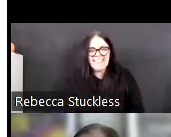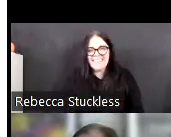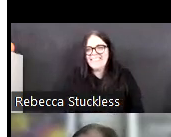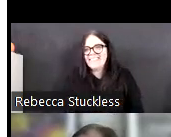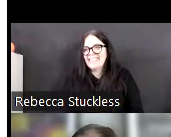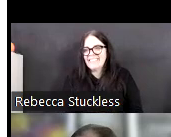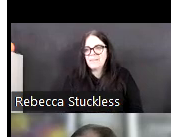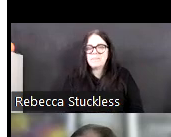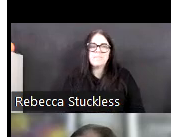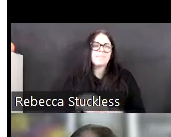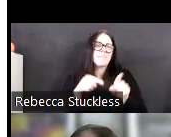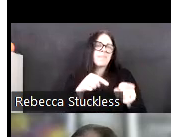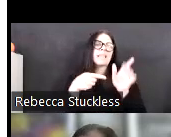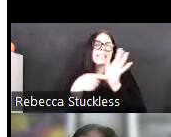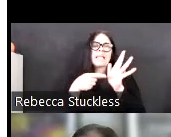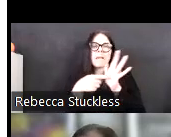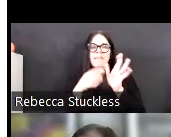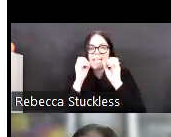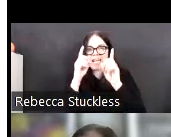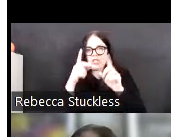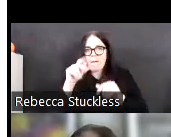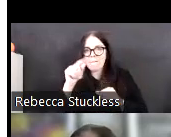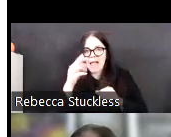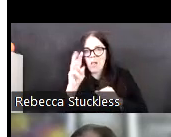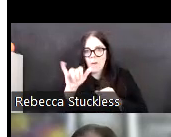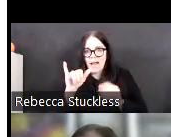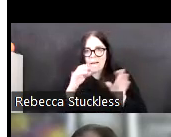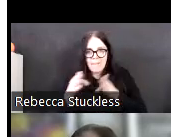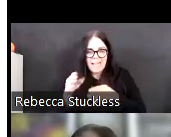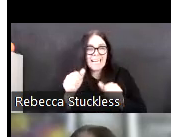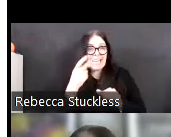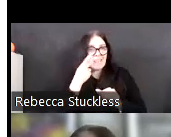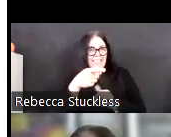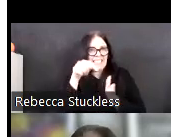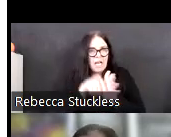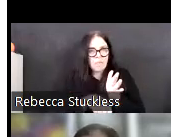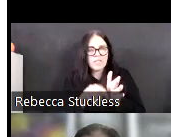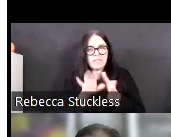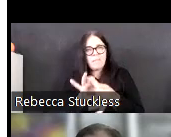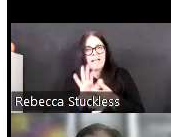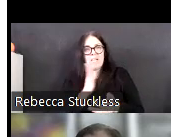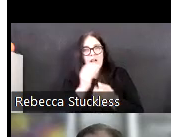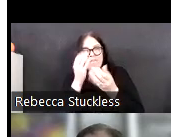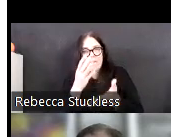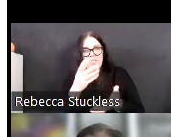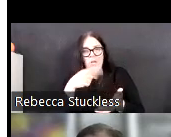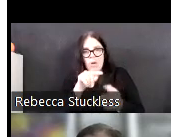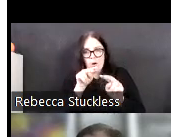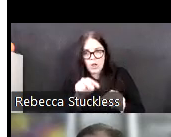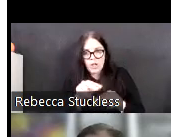And this is just a sample of an educational pathway plan. You can see that it's comprehensive based on the information that we were looking